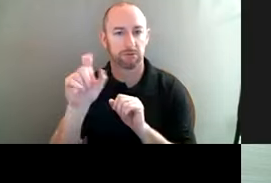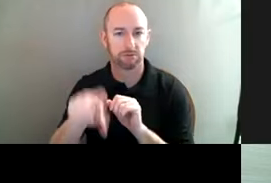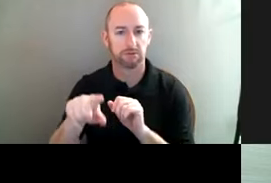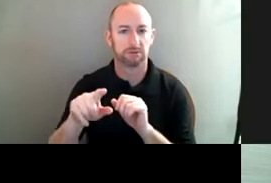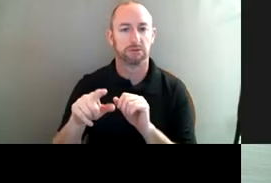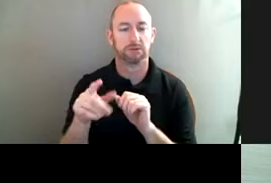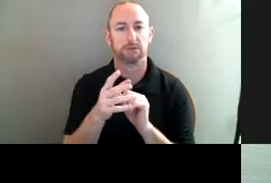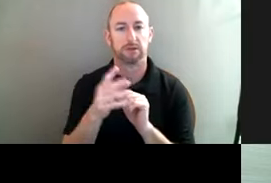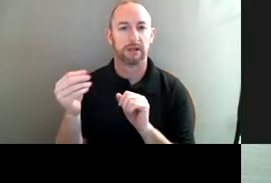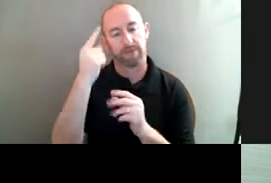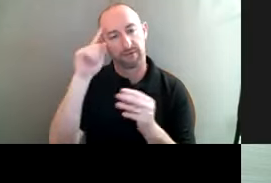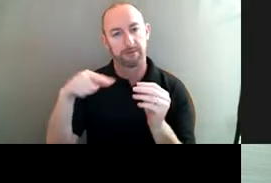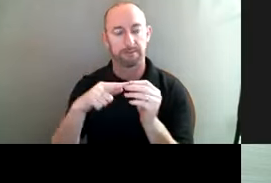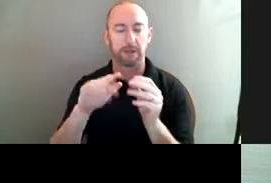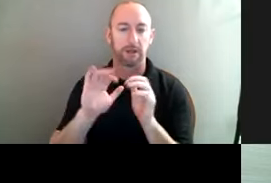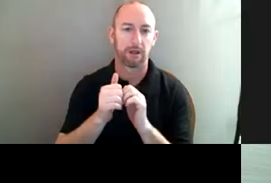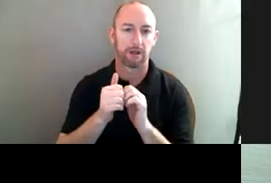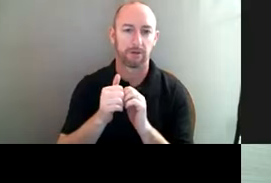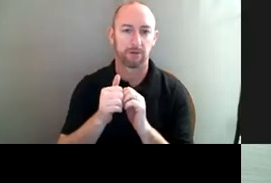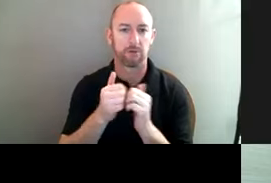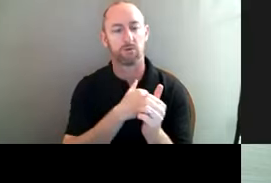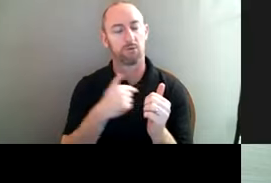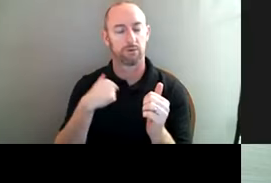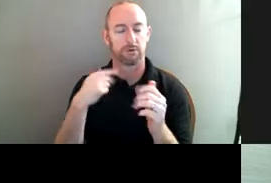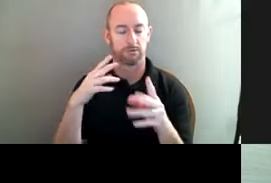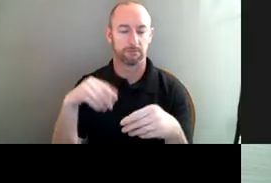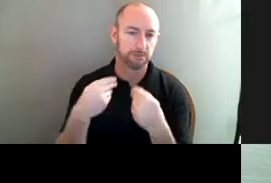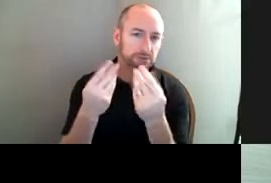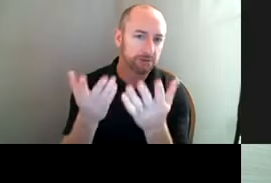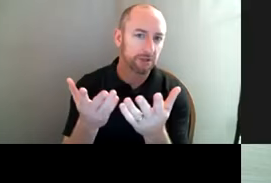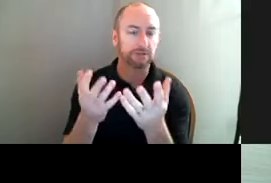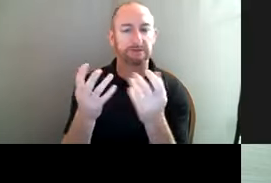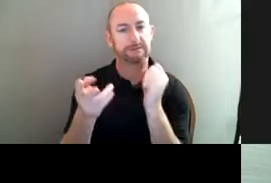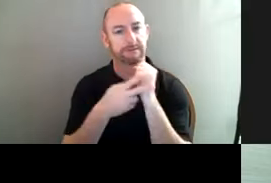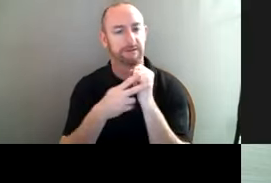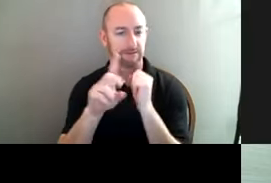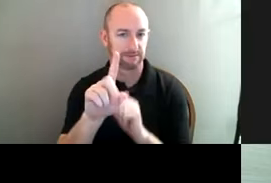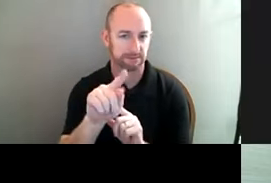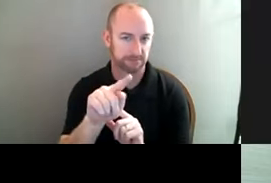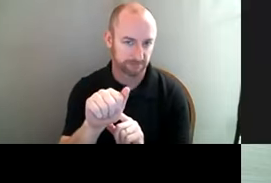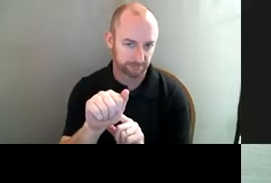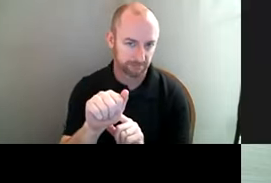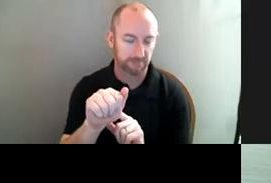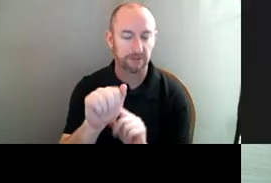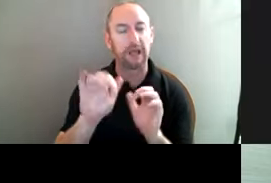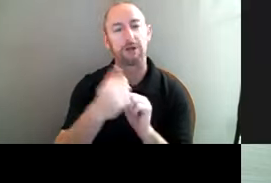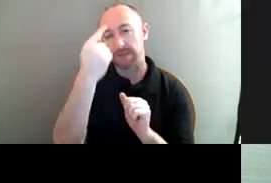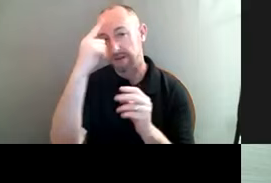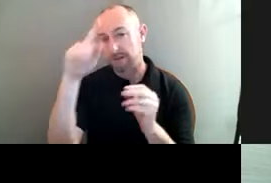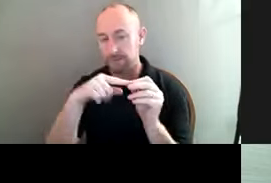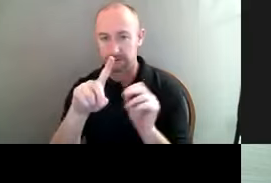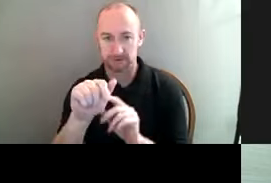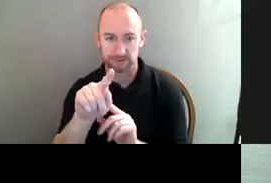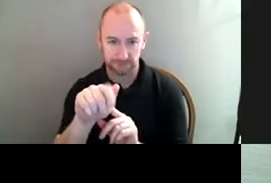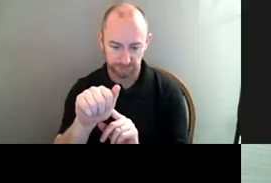and think about the ways that we present and preserve data, the ways about we think about the data, and the